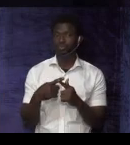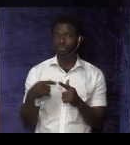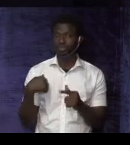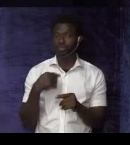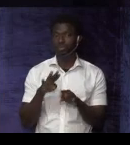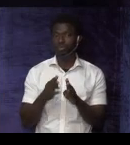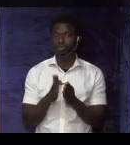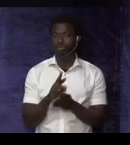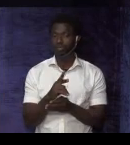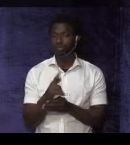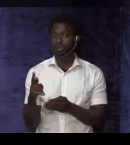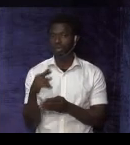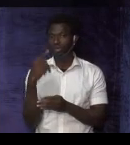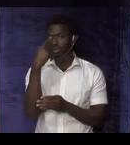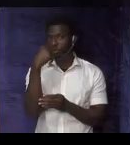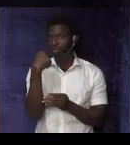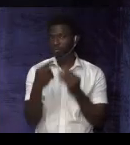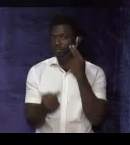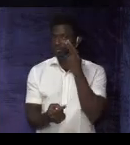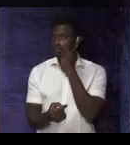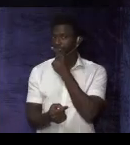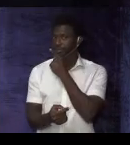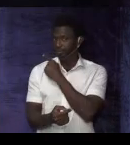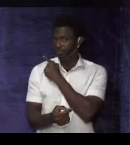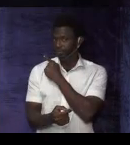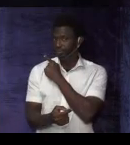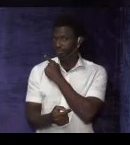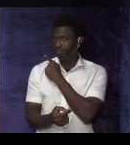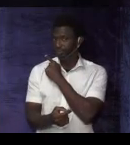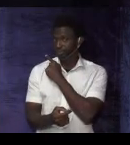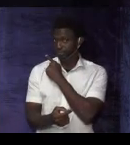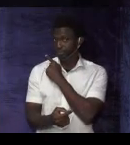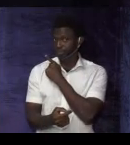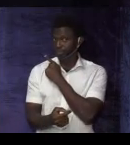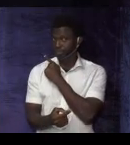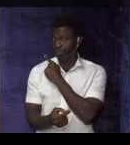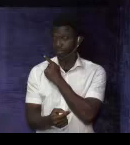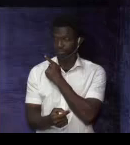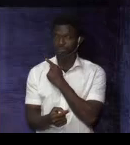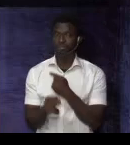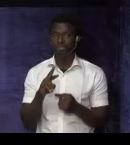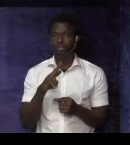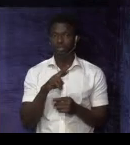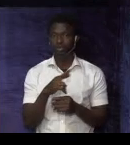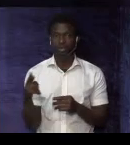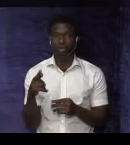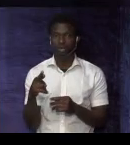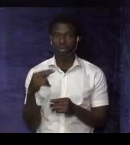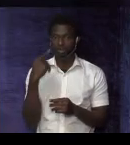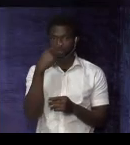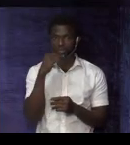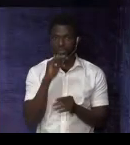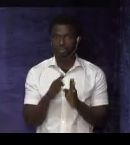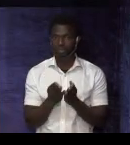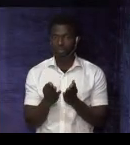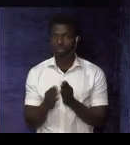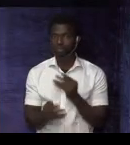And then we'll open up the right face, and that is this one. So let it go. Yeah, so the right face is